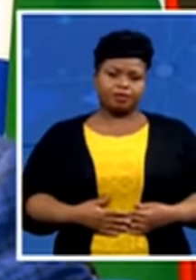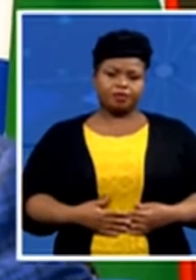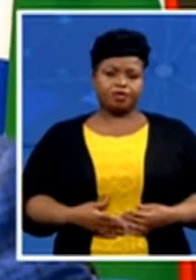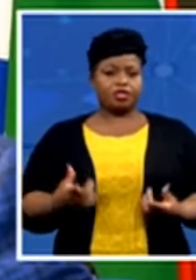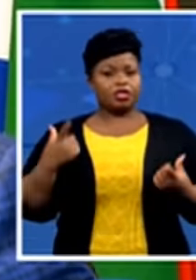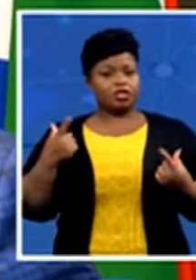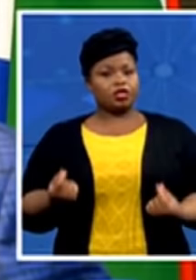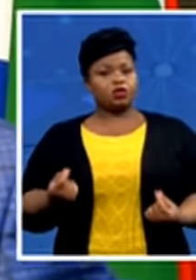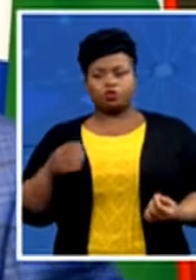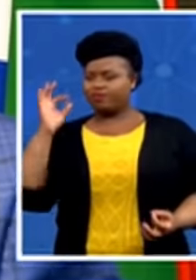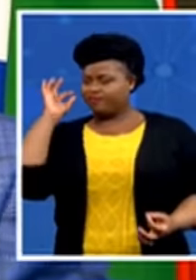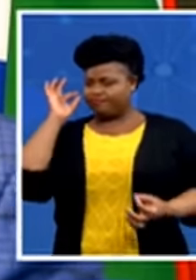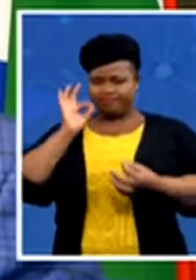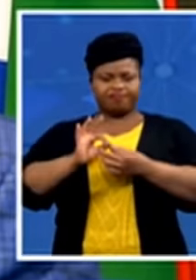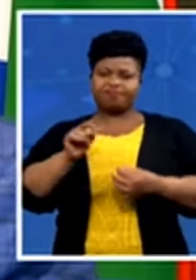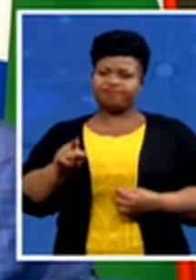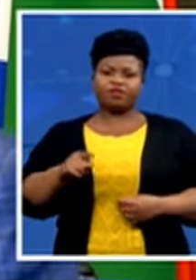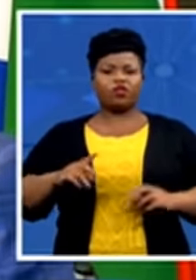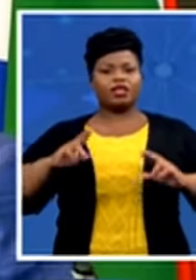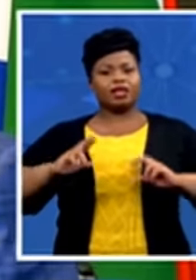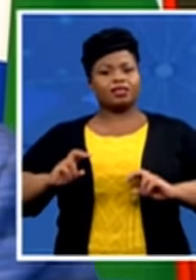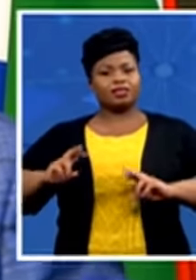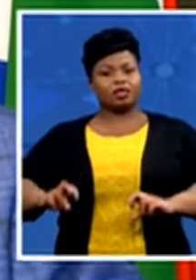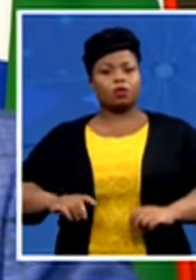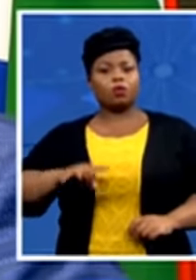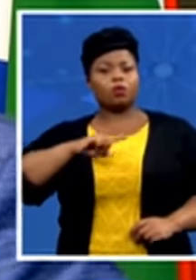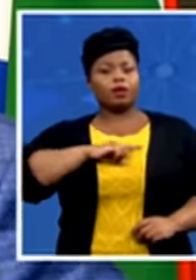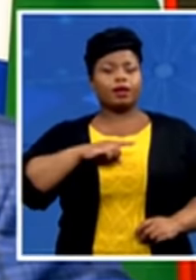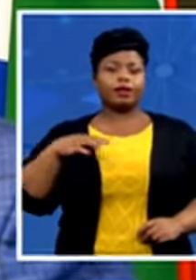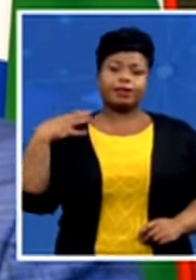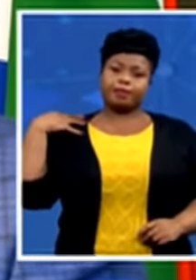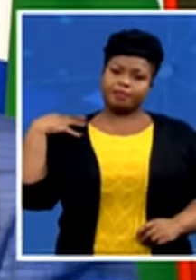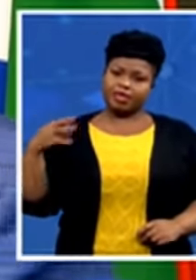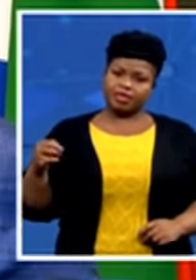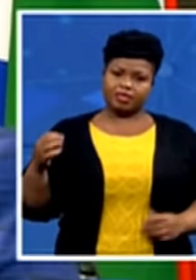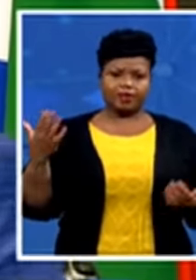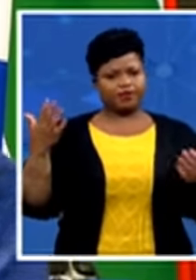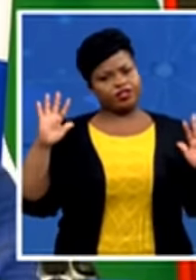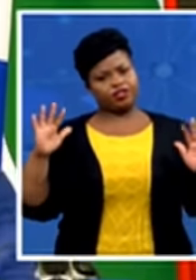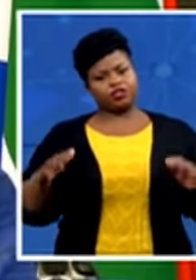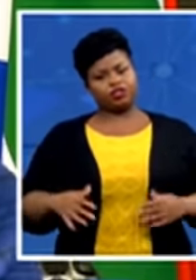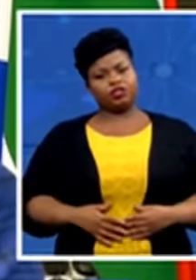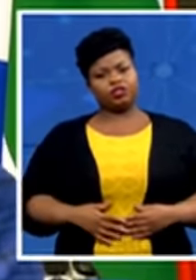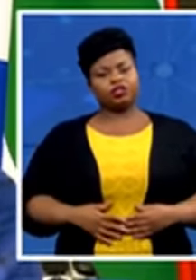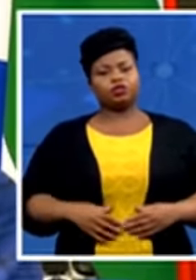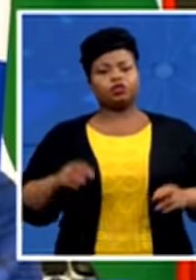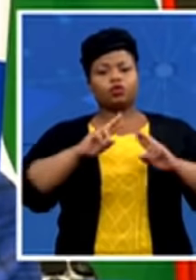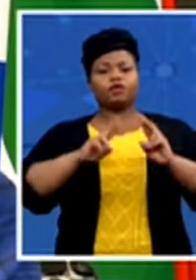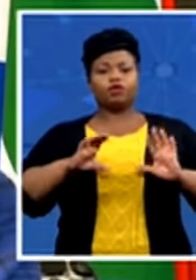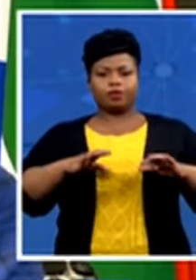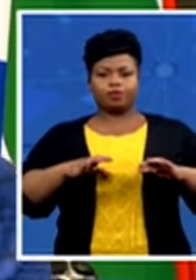investigations, because Minister did in our forums direct us as MEC to deal with this issue of